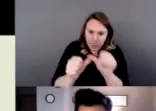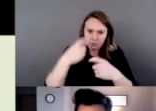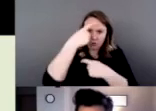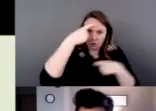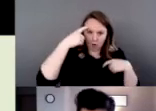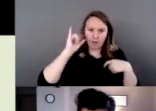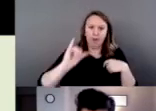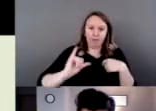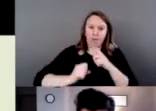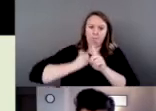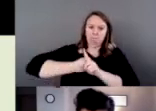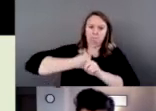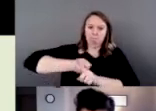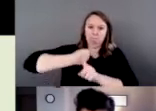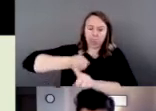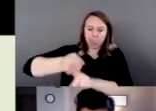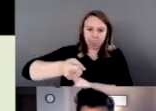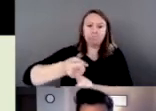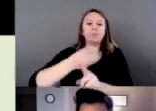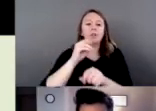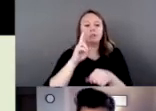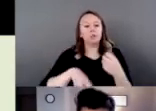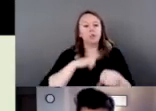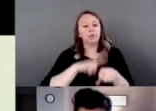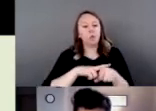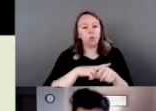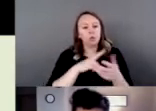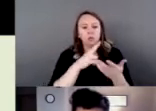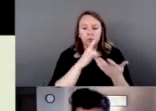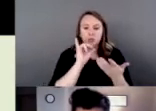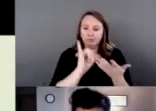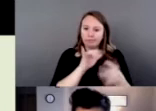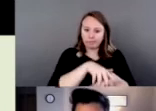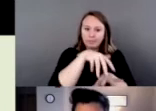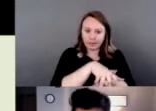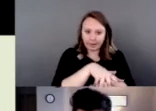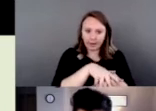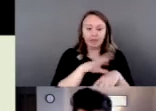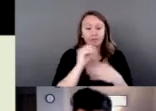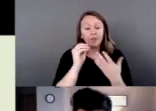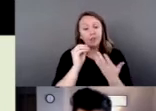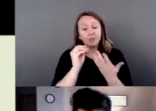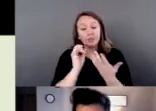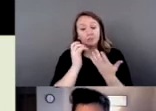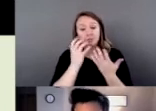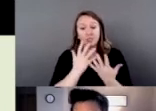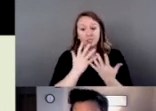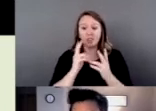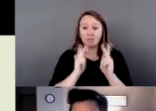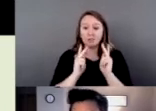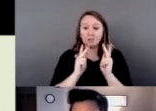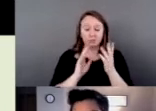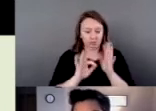course, would be Natives. You know, and it's said to be found throughout Native communities, and it affects